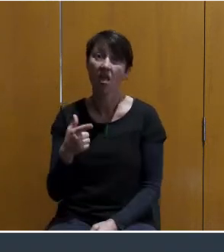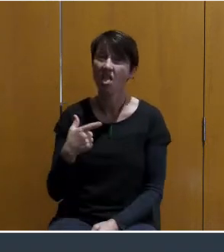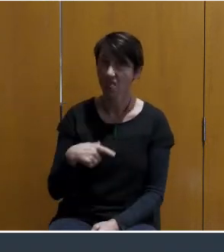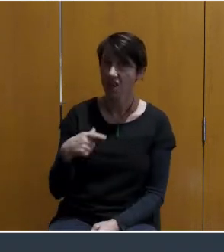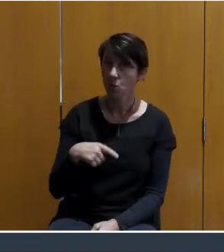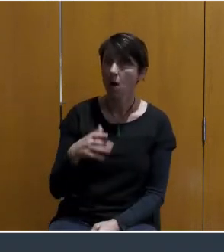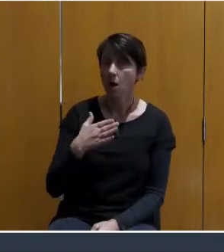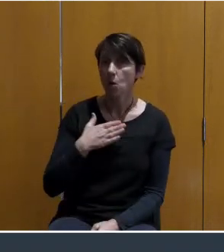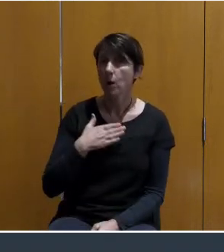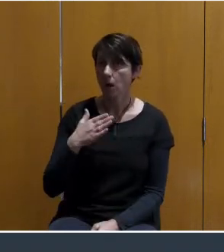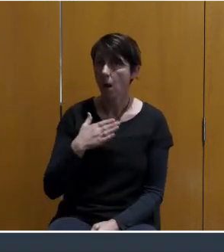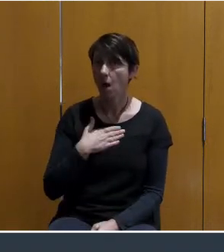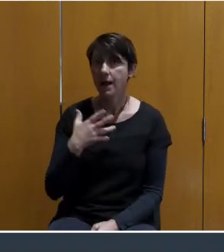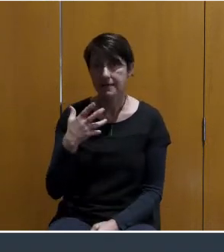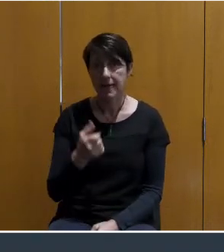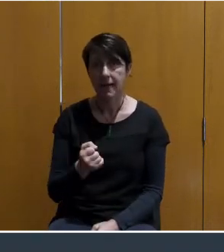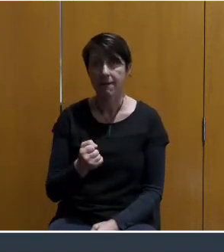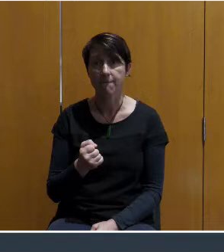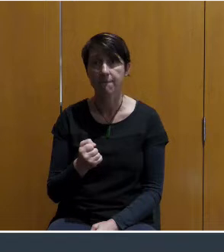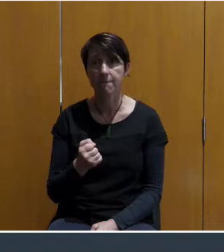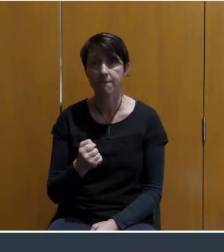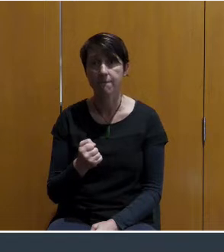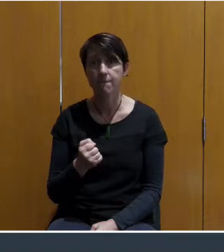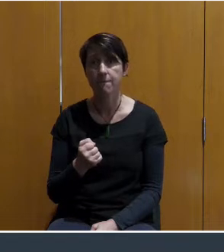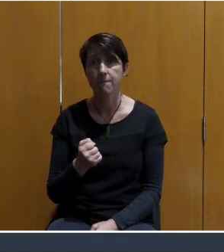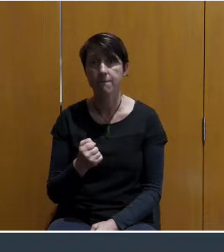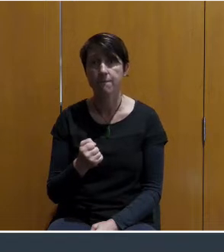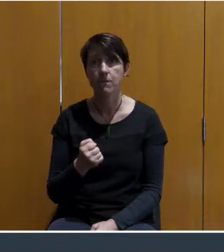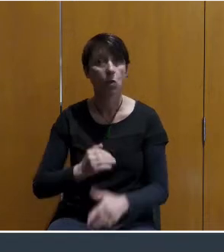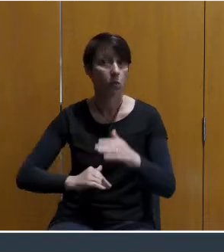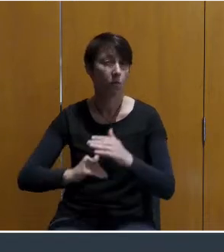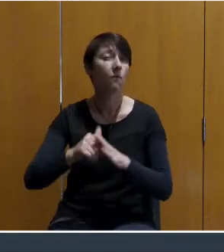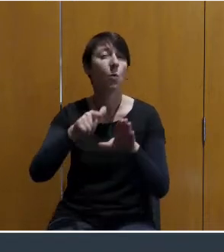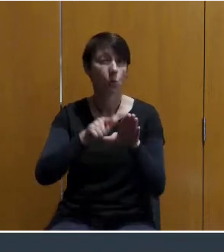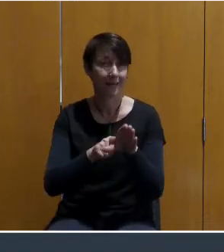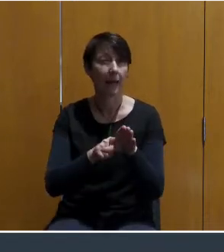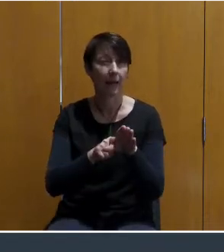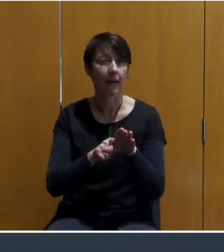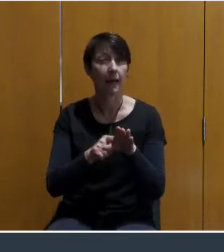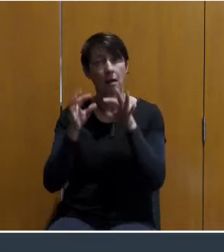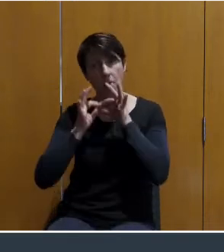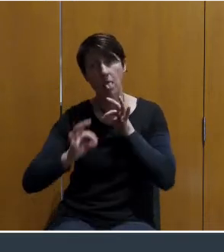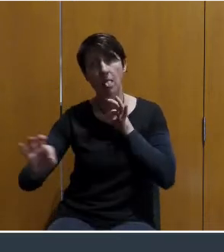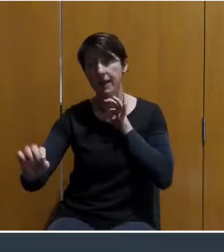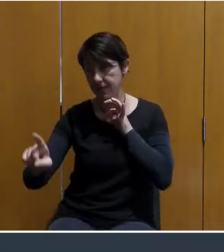annual, that they have to be on lead, rather than just the seasonal, because it is quite an